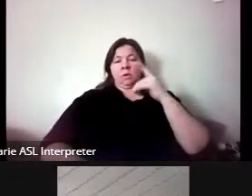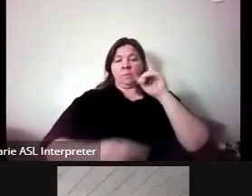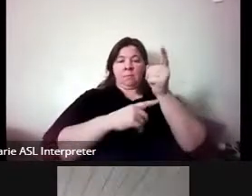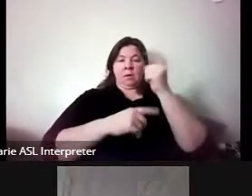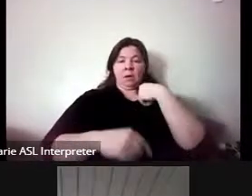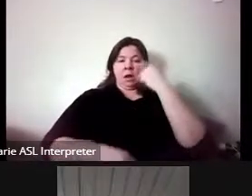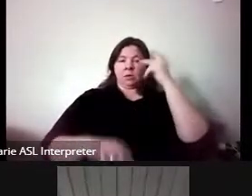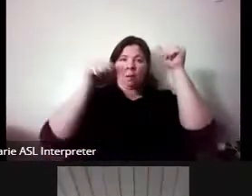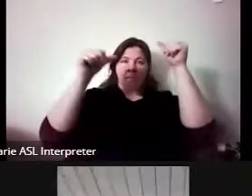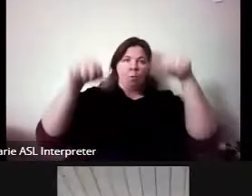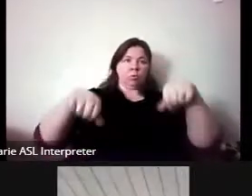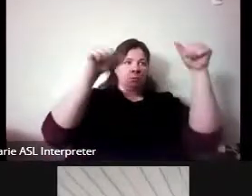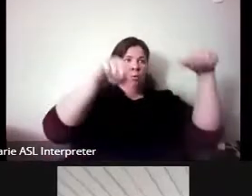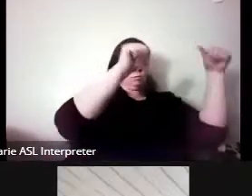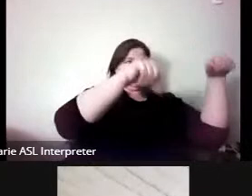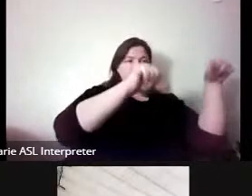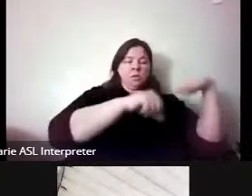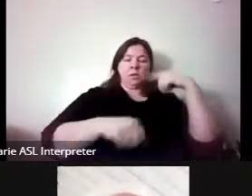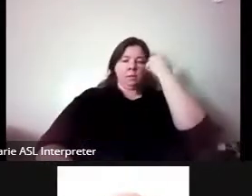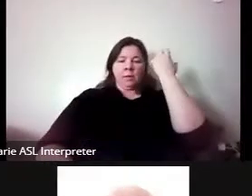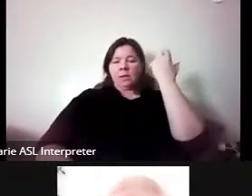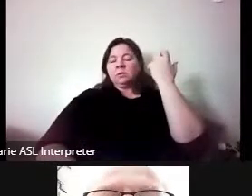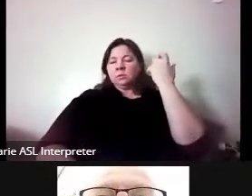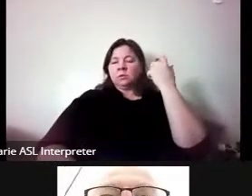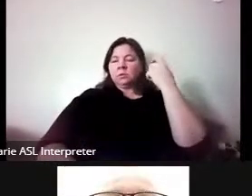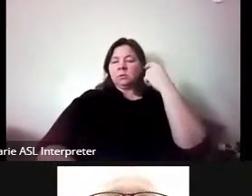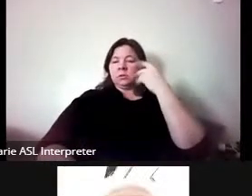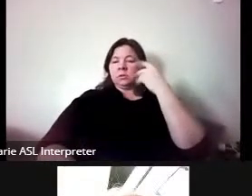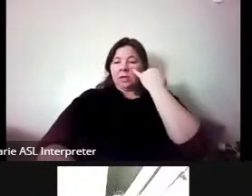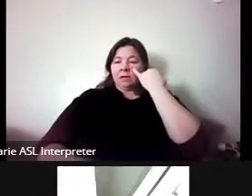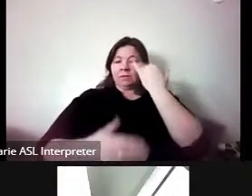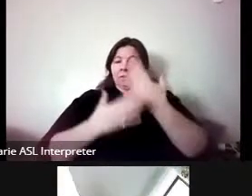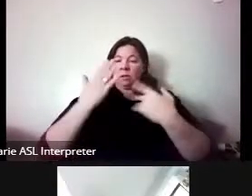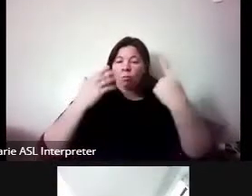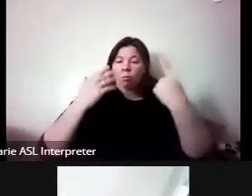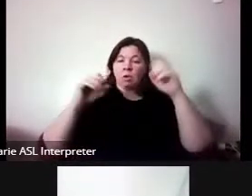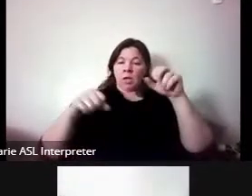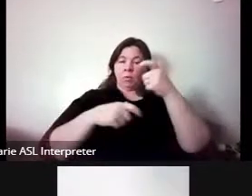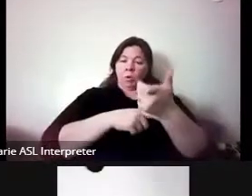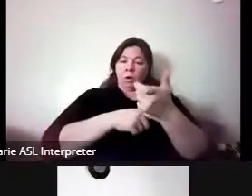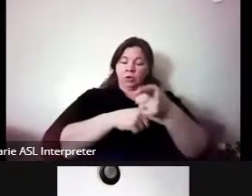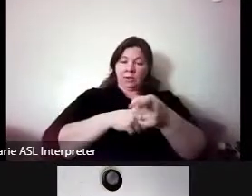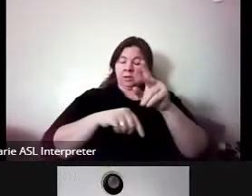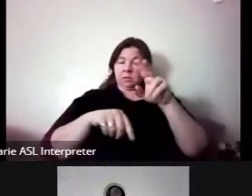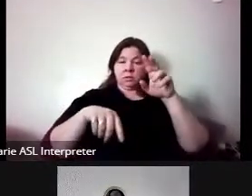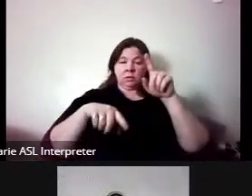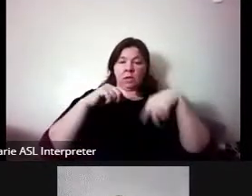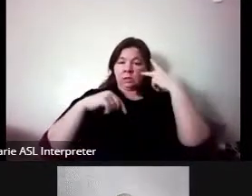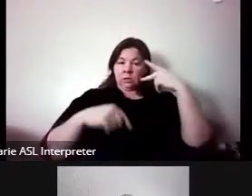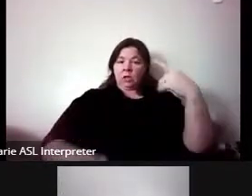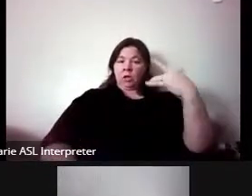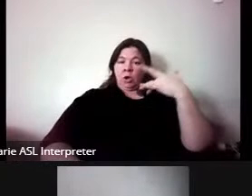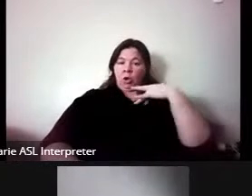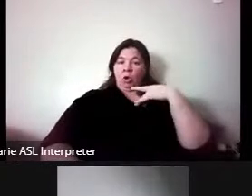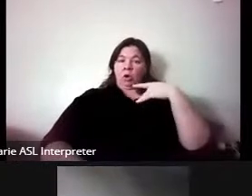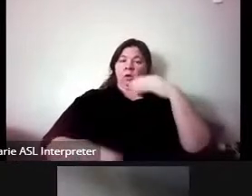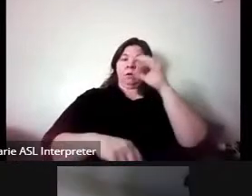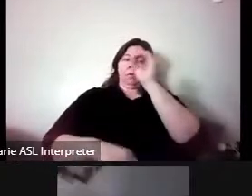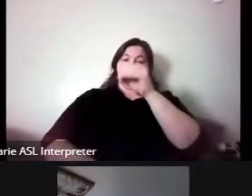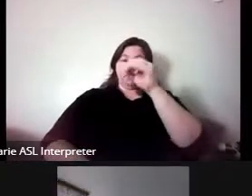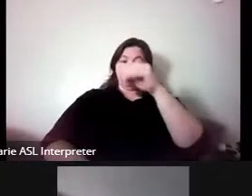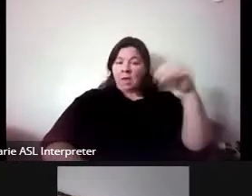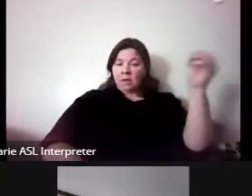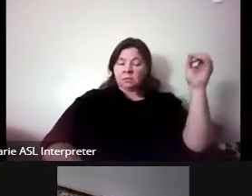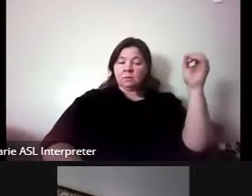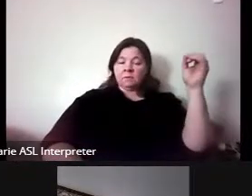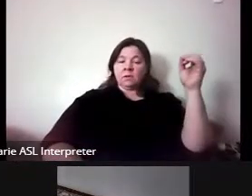was posting it every single where, because I was saying, if somebody can watch this and not see the heart of Onpassive. And